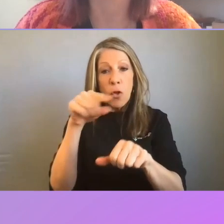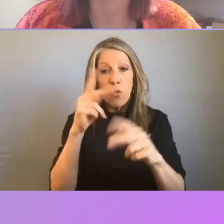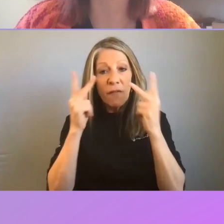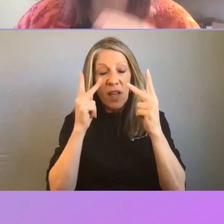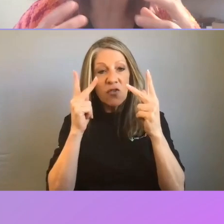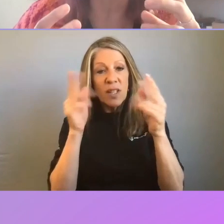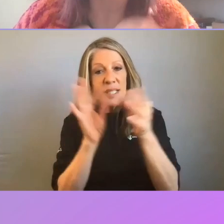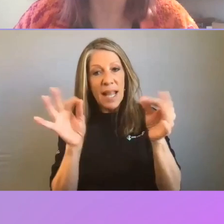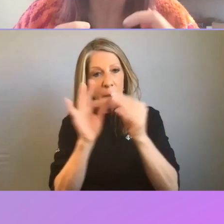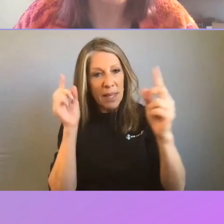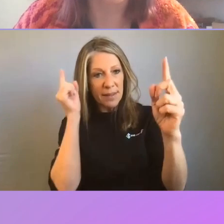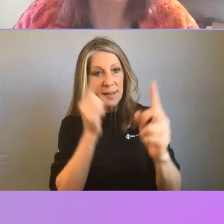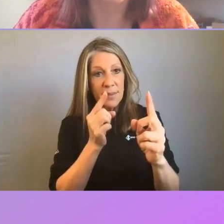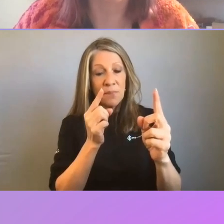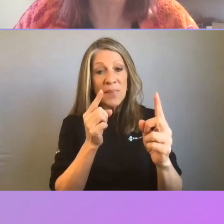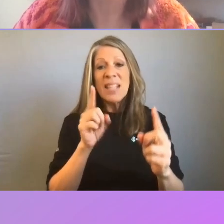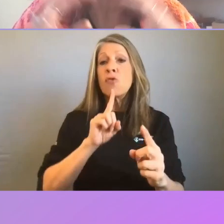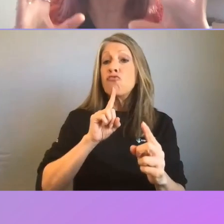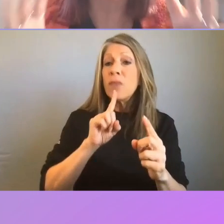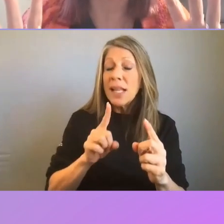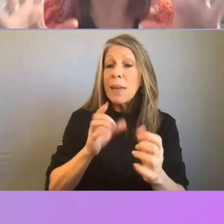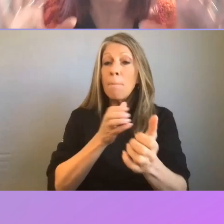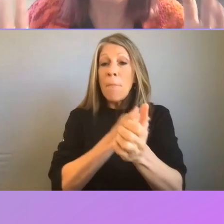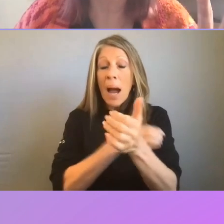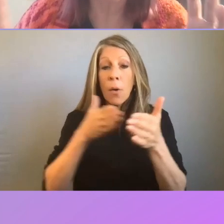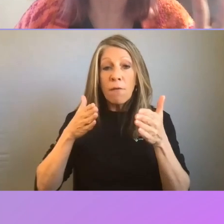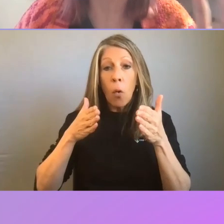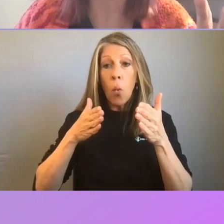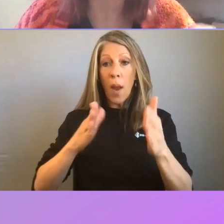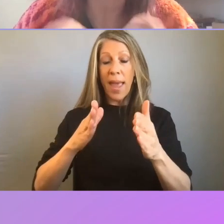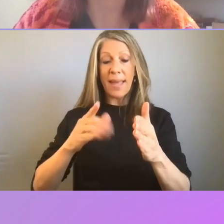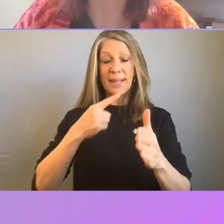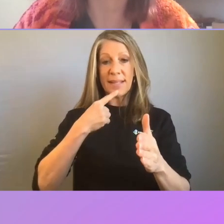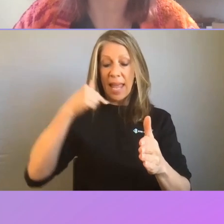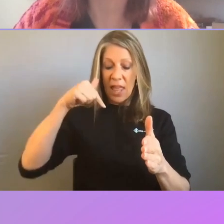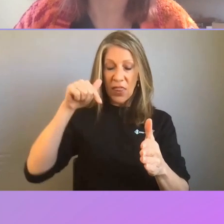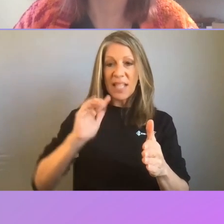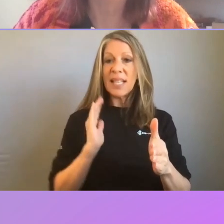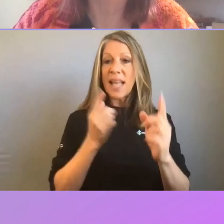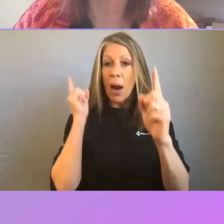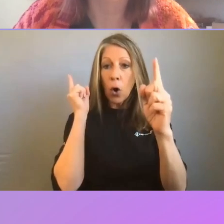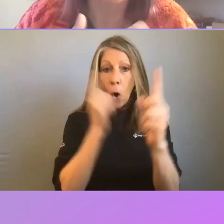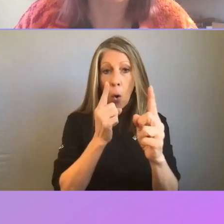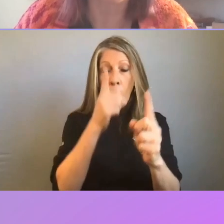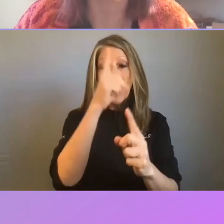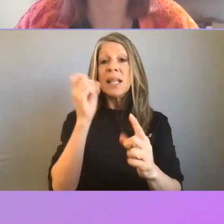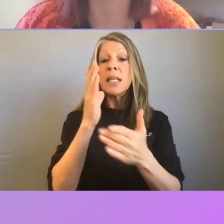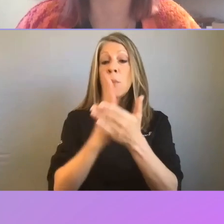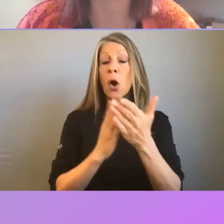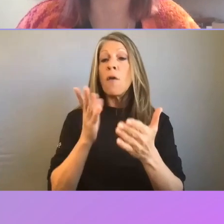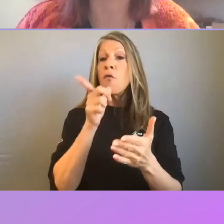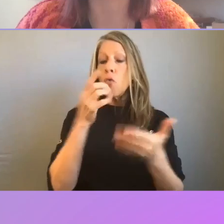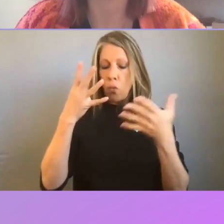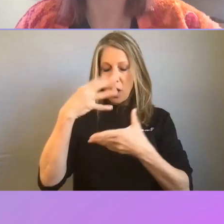statements. And so it's an incredibly powerful way to position this is our mission, because it is a part of who we are already